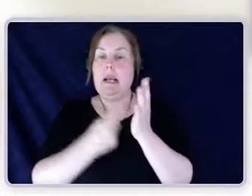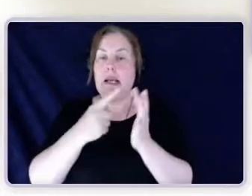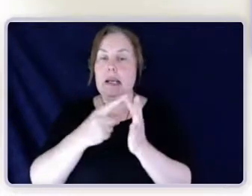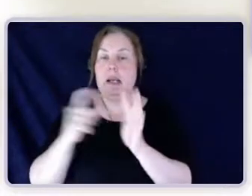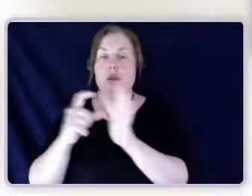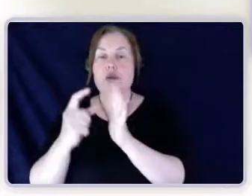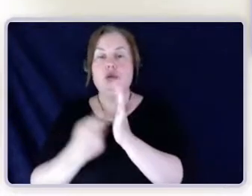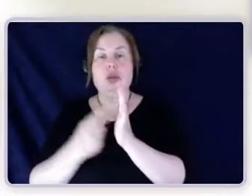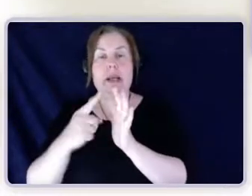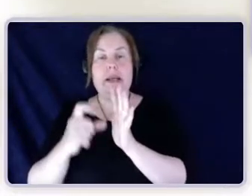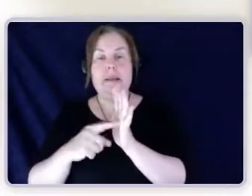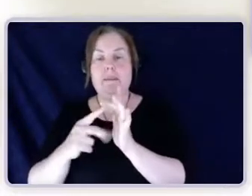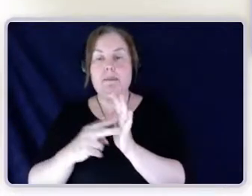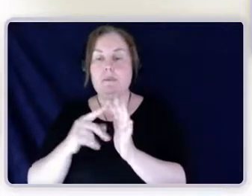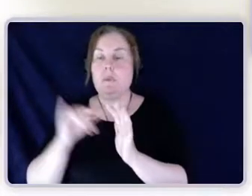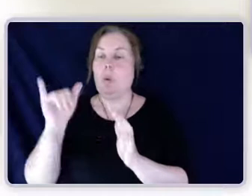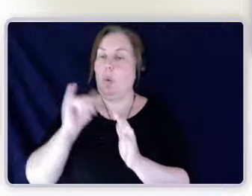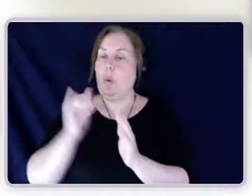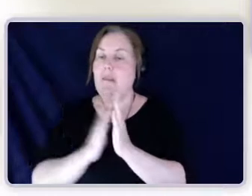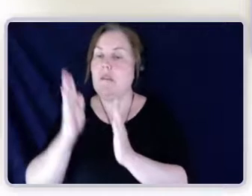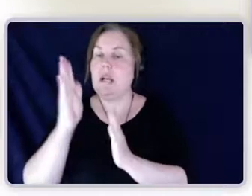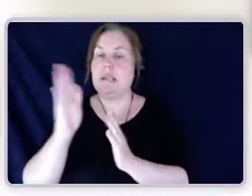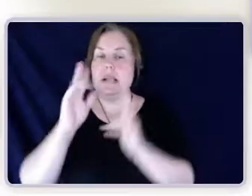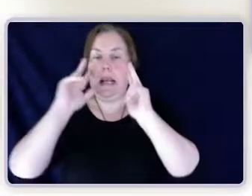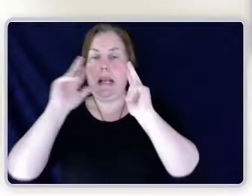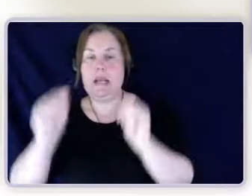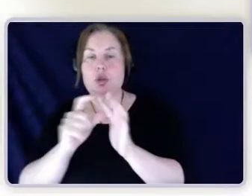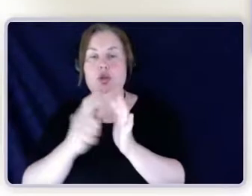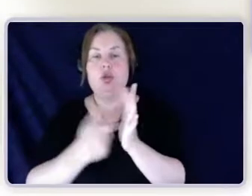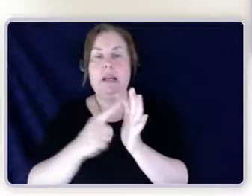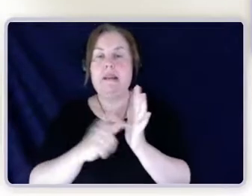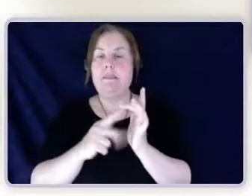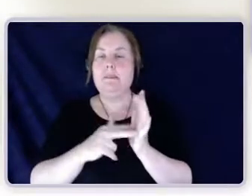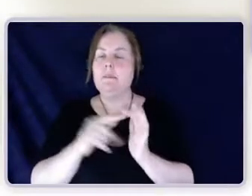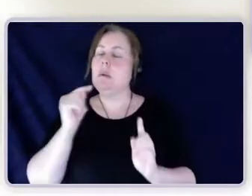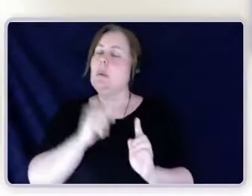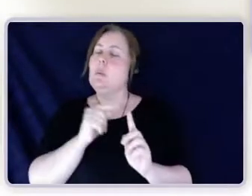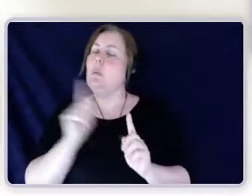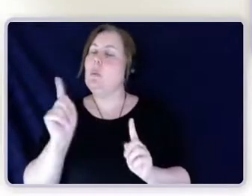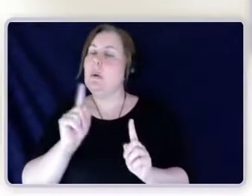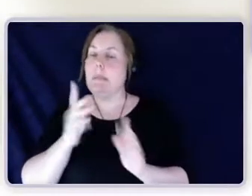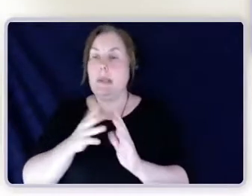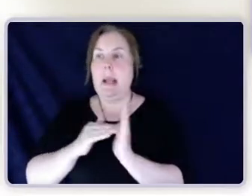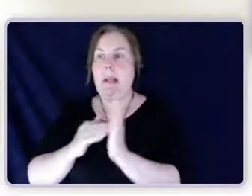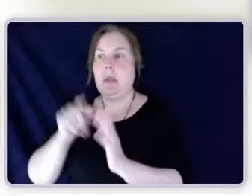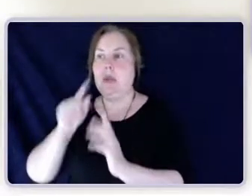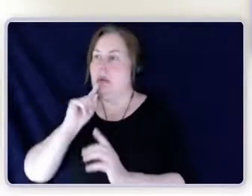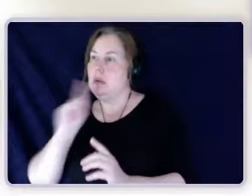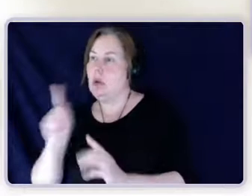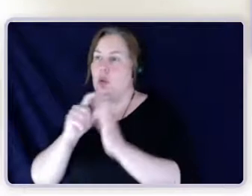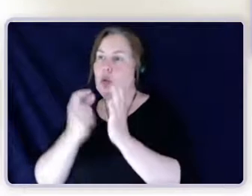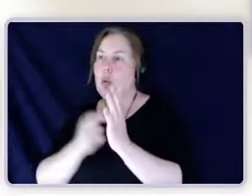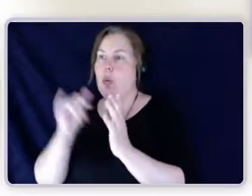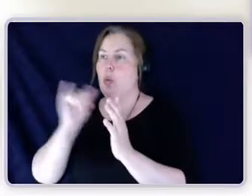helps tell people like a general practitioner or a doctor what that person might like or would have